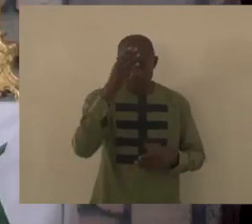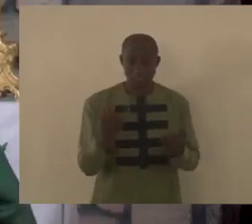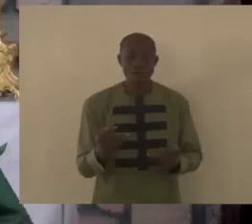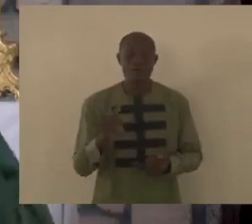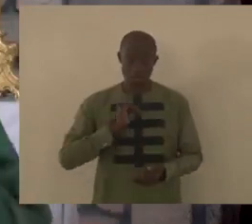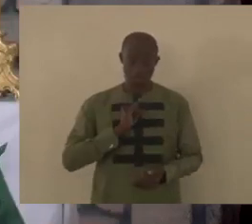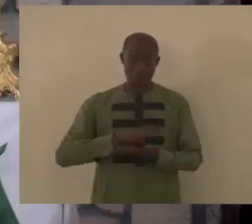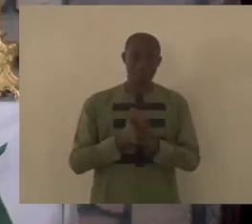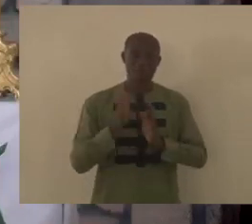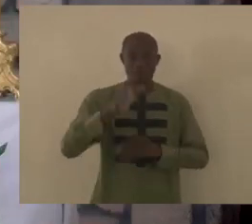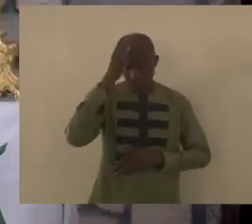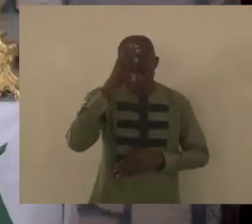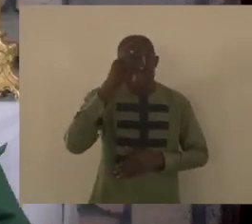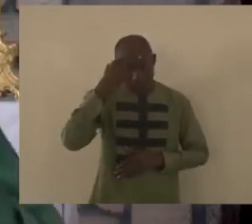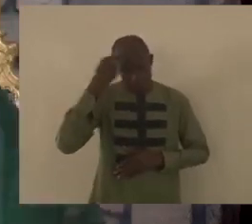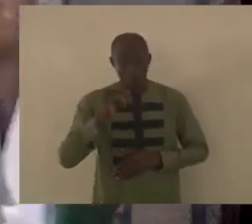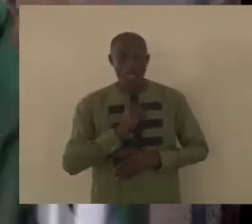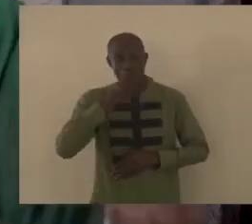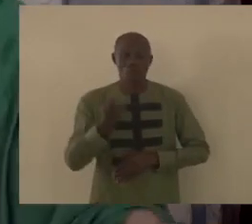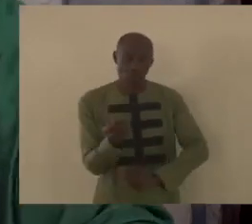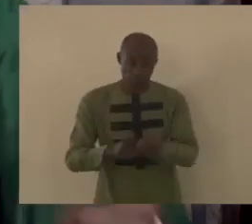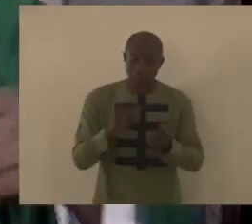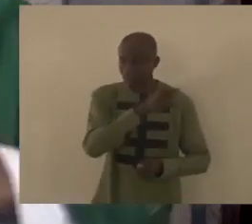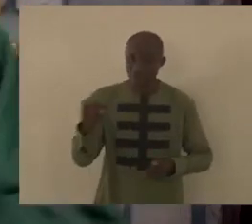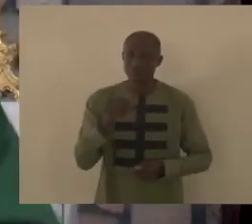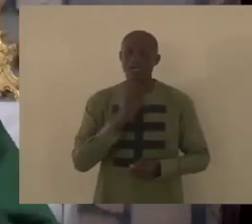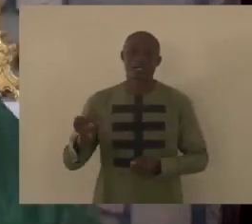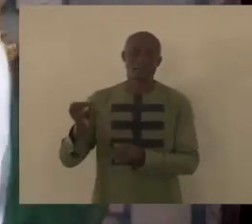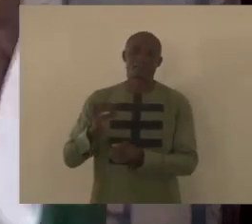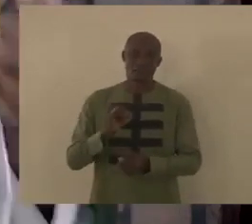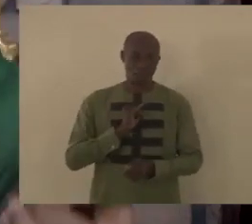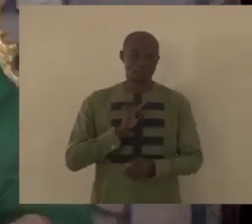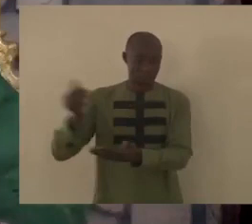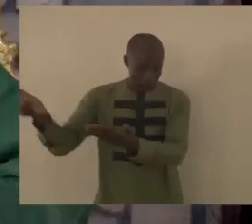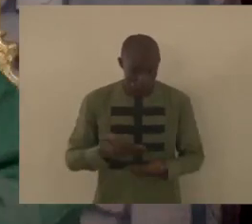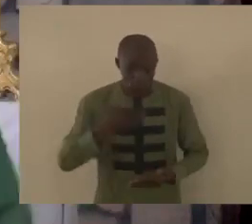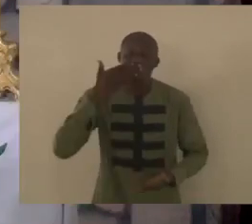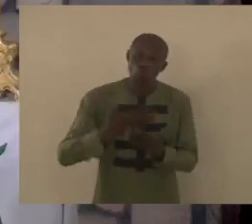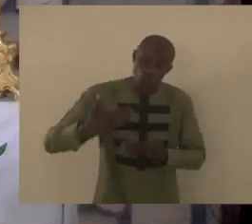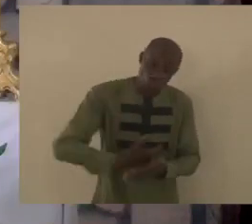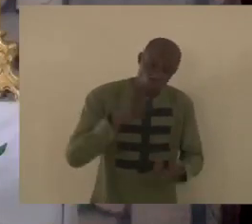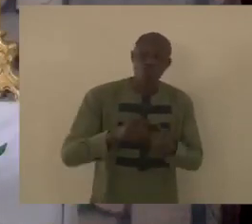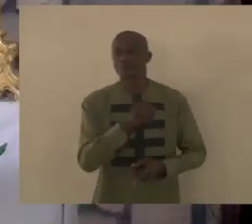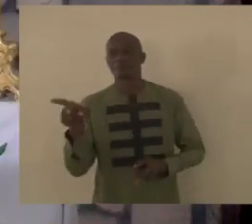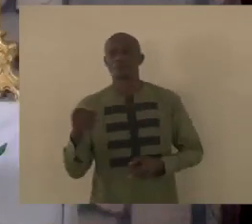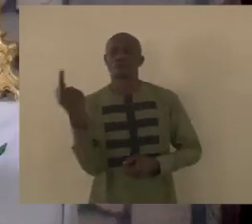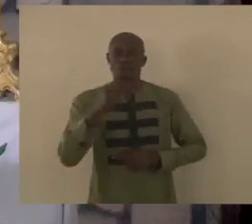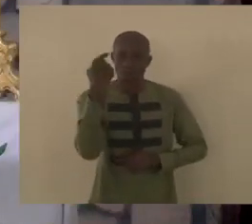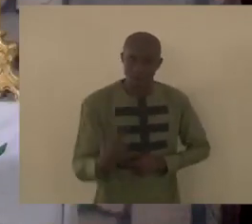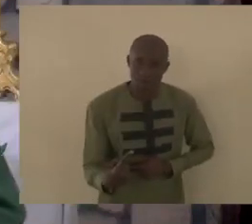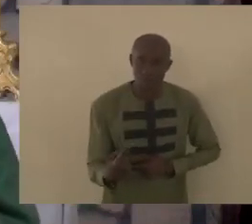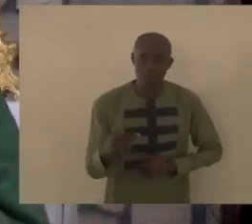I have become your father because I was the one who baptized you and I was the one who brought the good news to you.